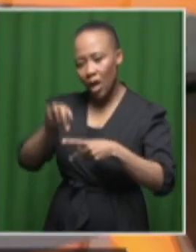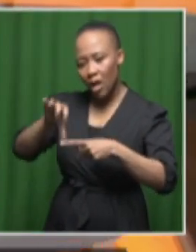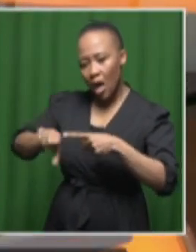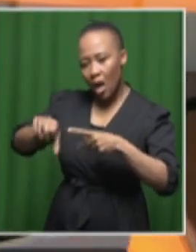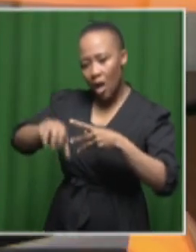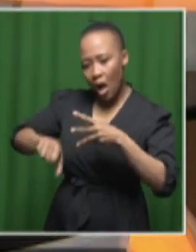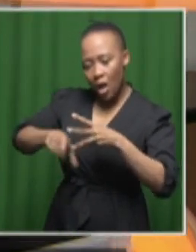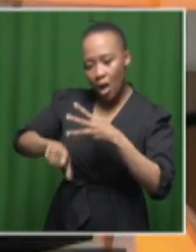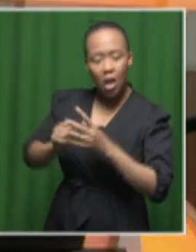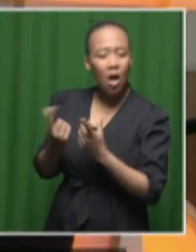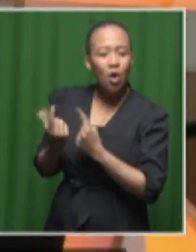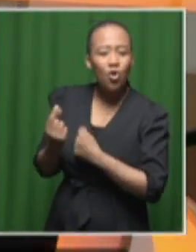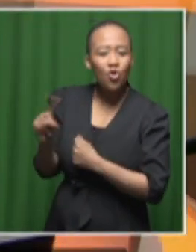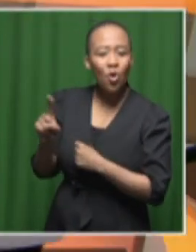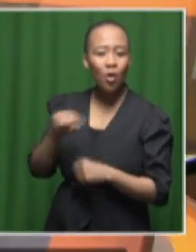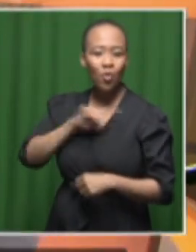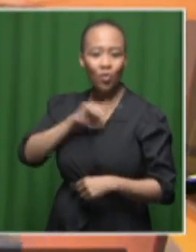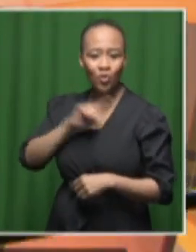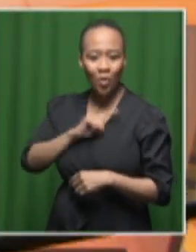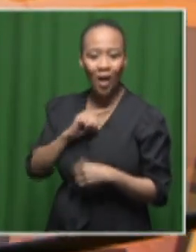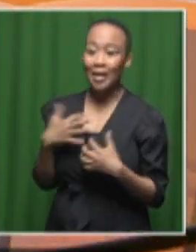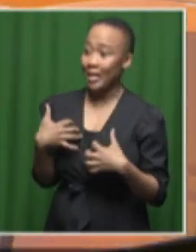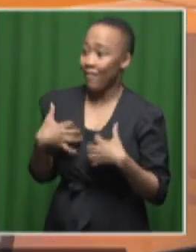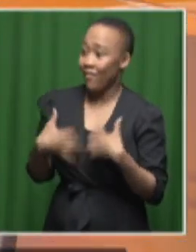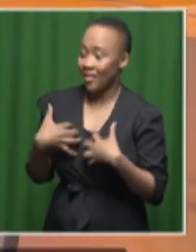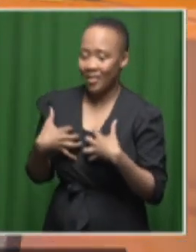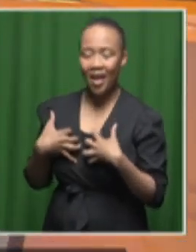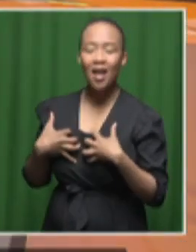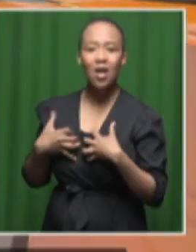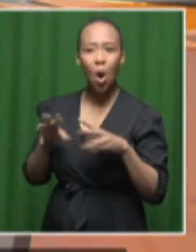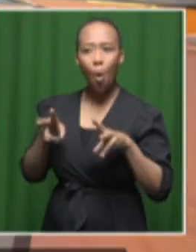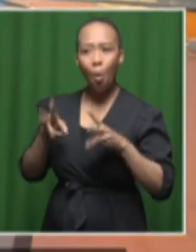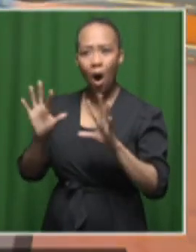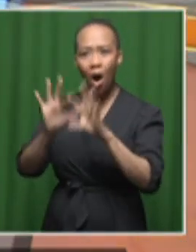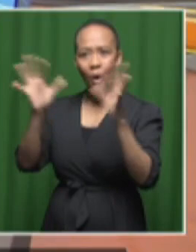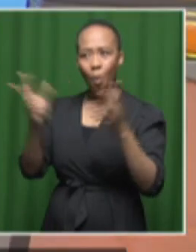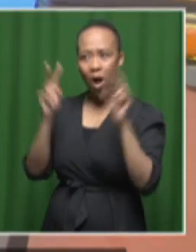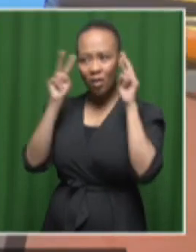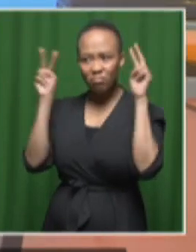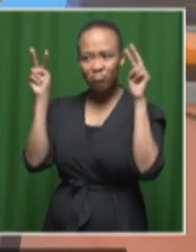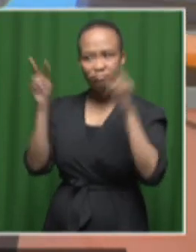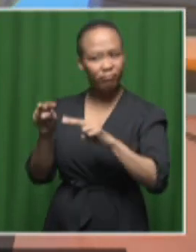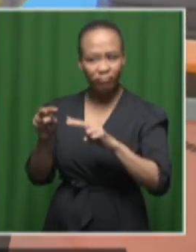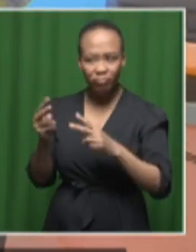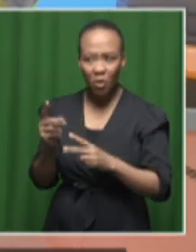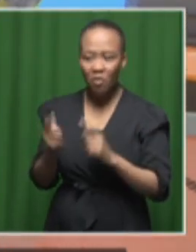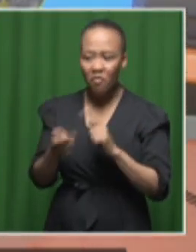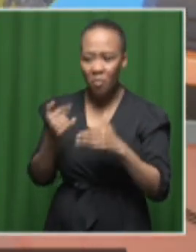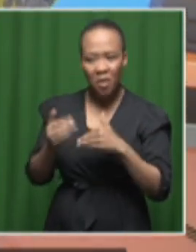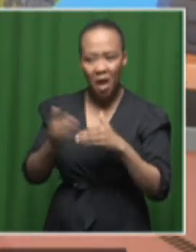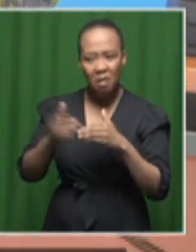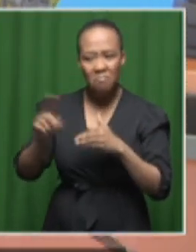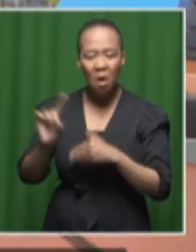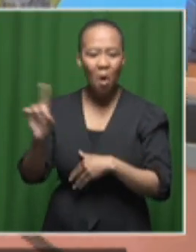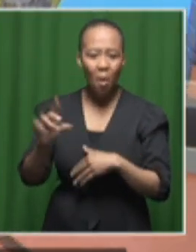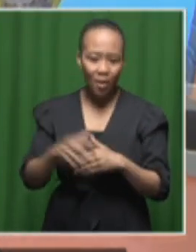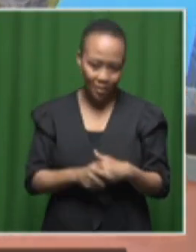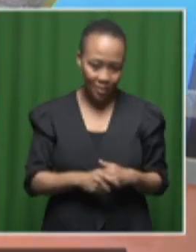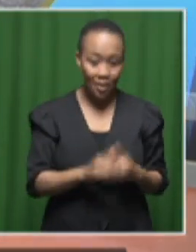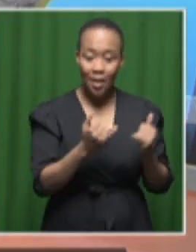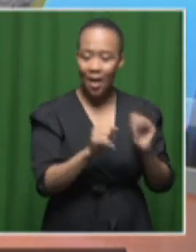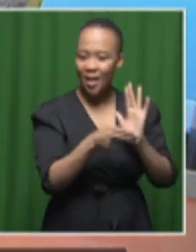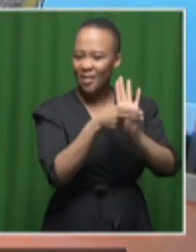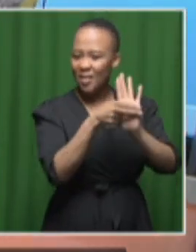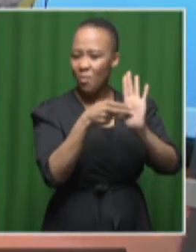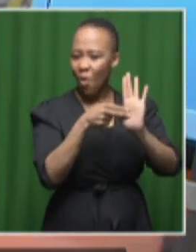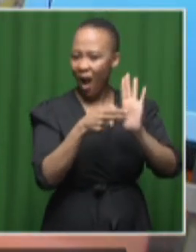spoken to these fascinating young people about how they see the world. Where to from here? Absolutely. So what we do is we then engage with brands. And when I say brands,